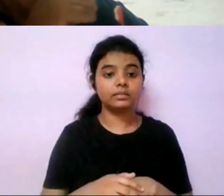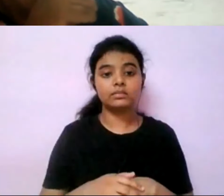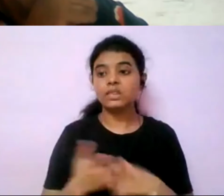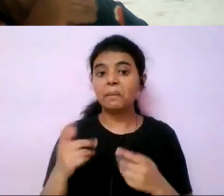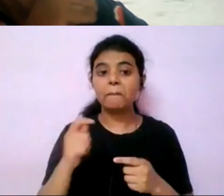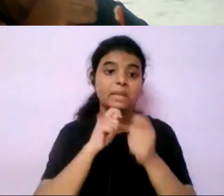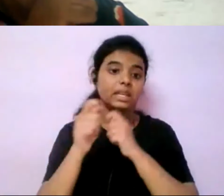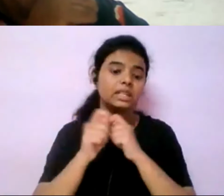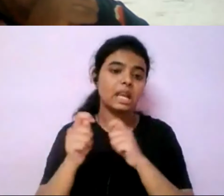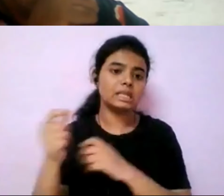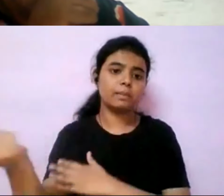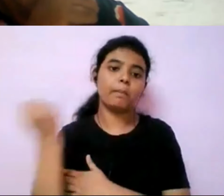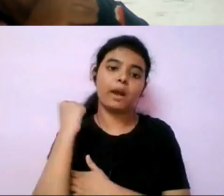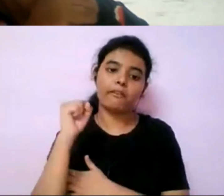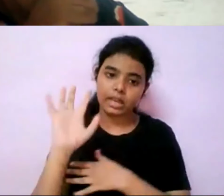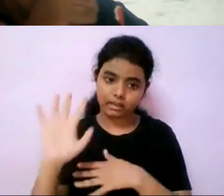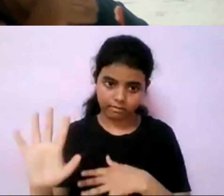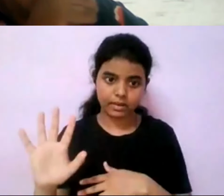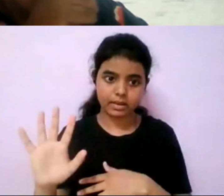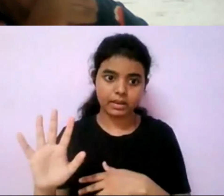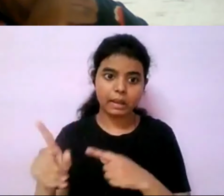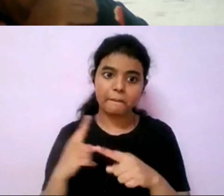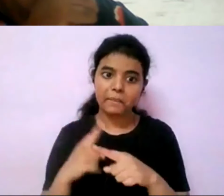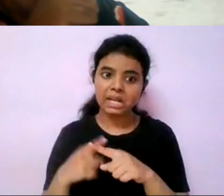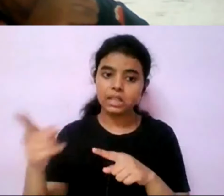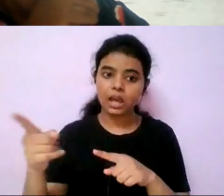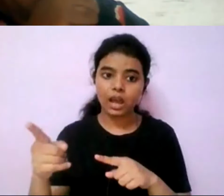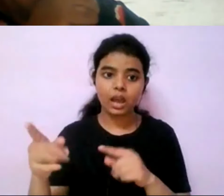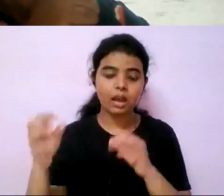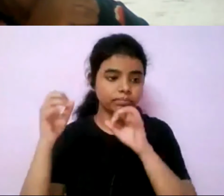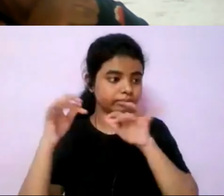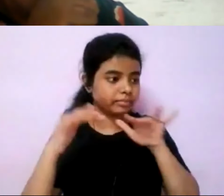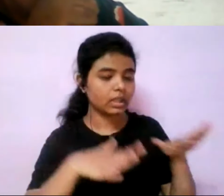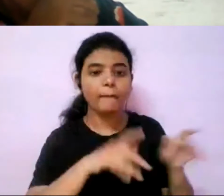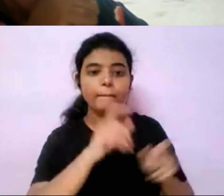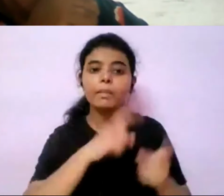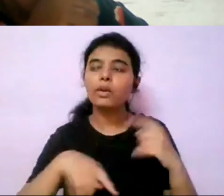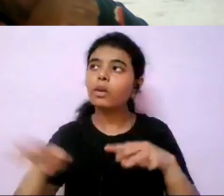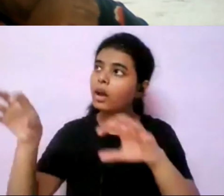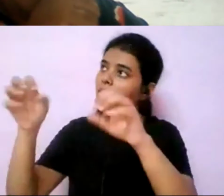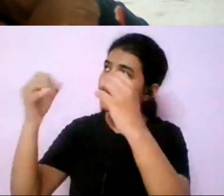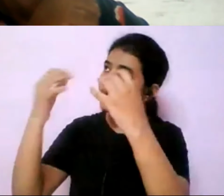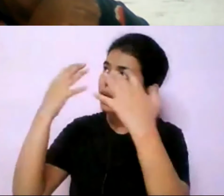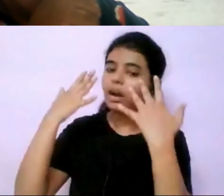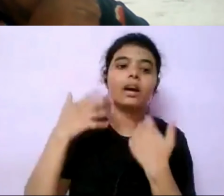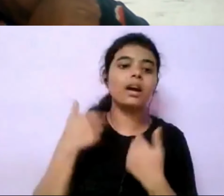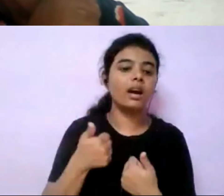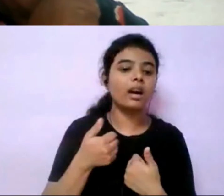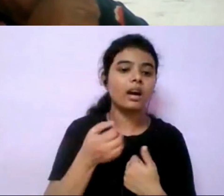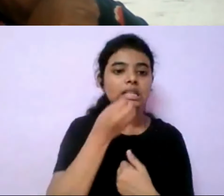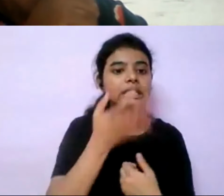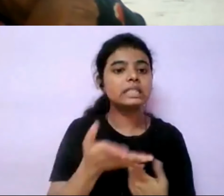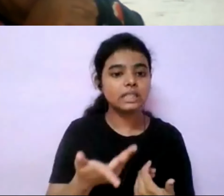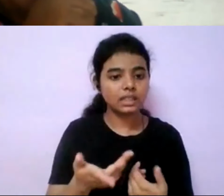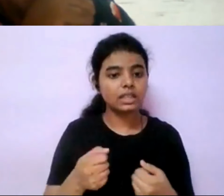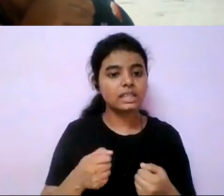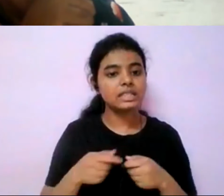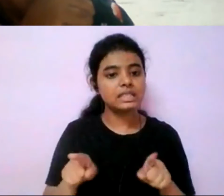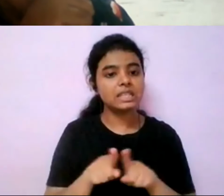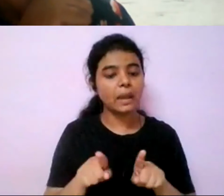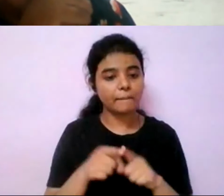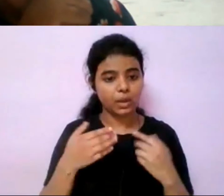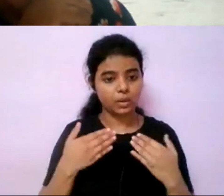it communicated much more, and resonated with my students,